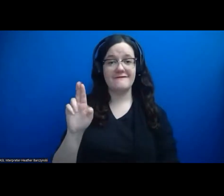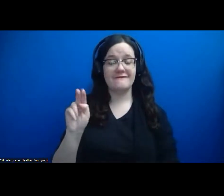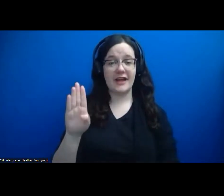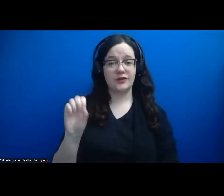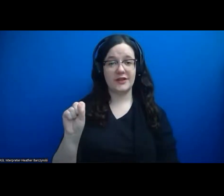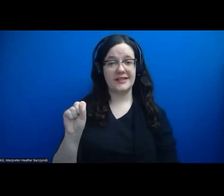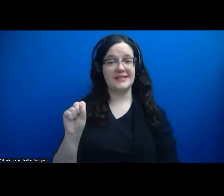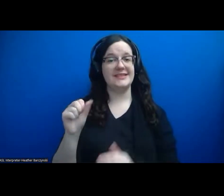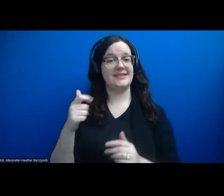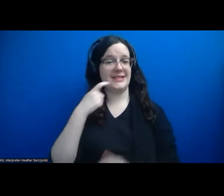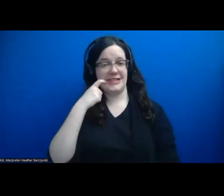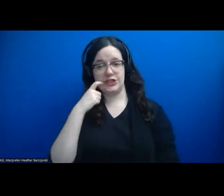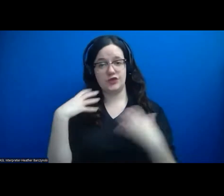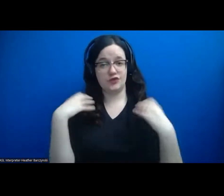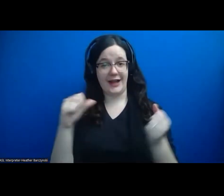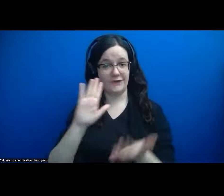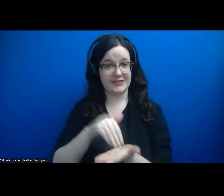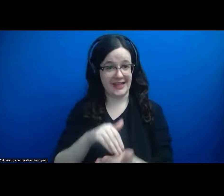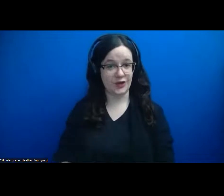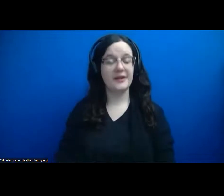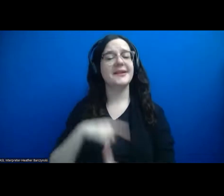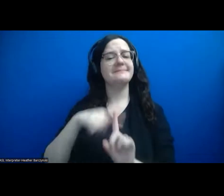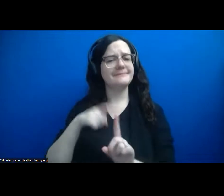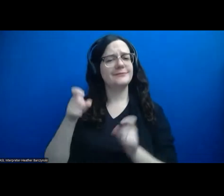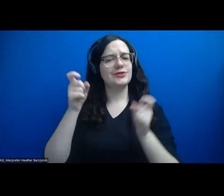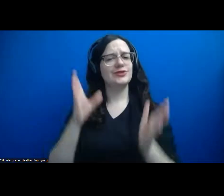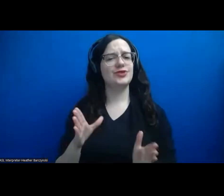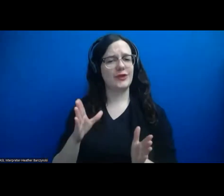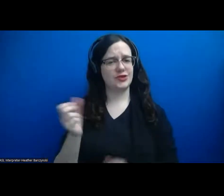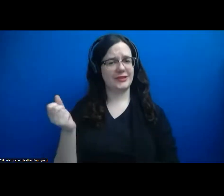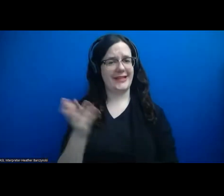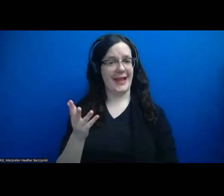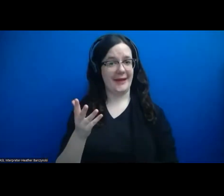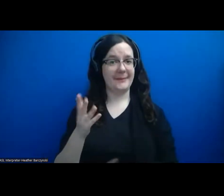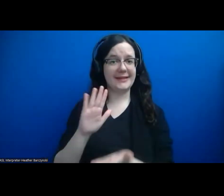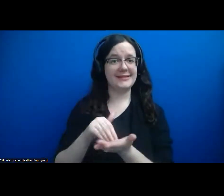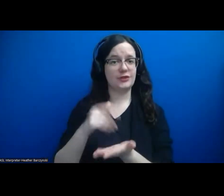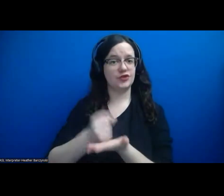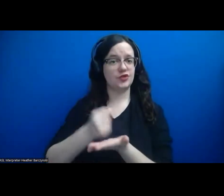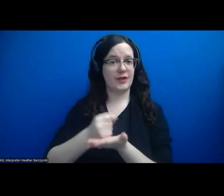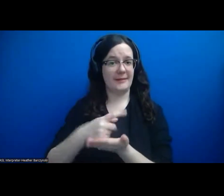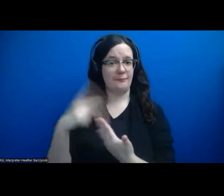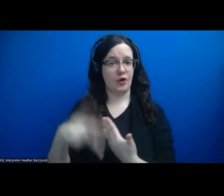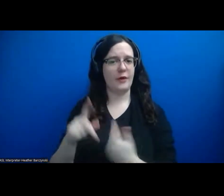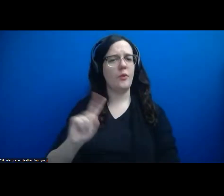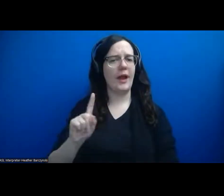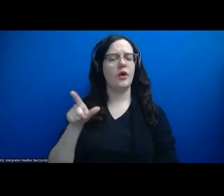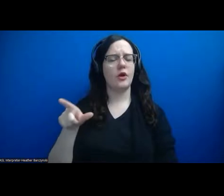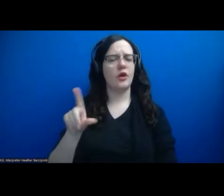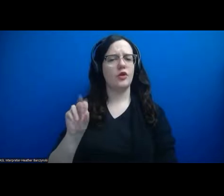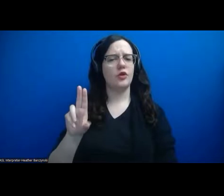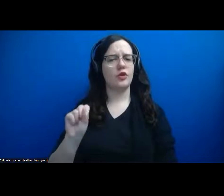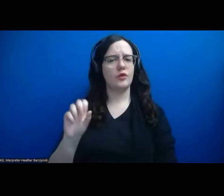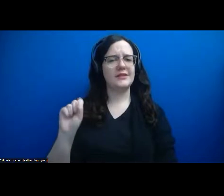the director of the Gambling Treatment Program at Louis Stokes Cleveland